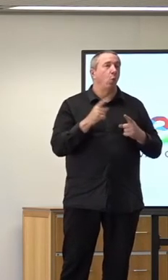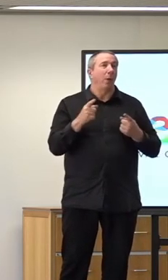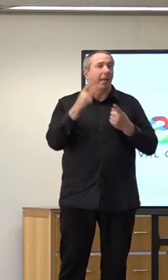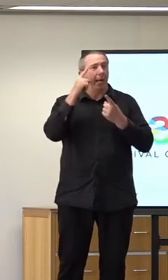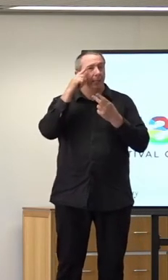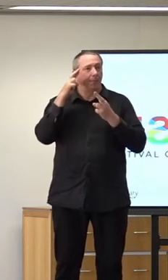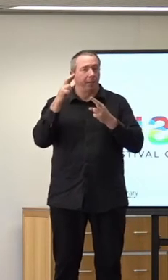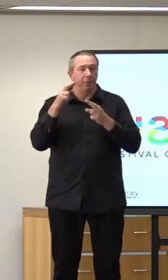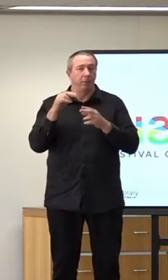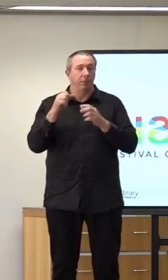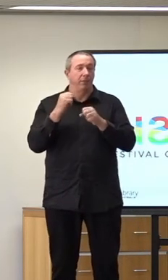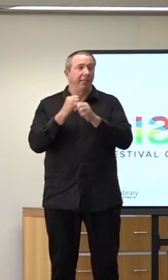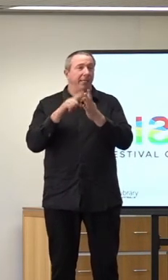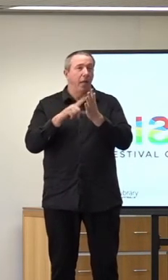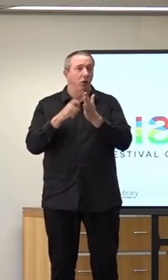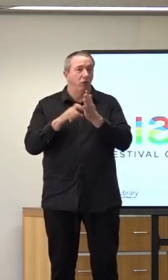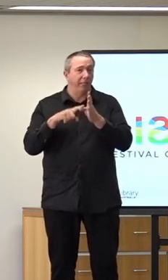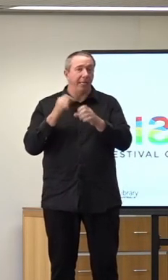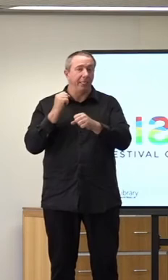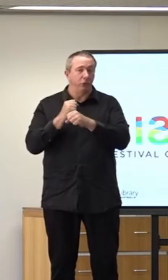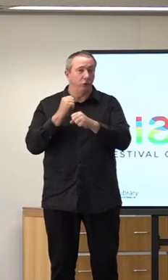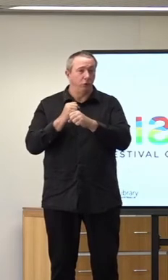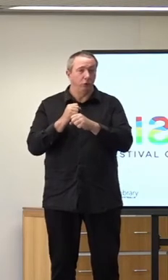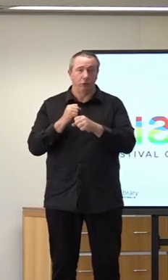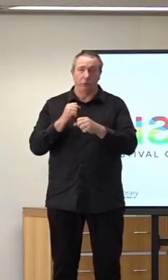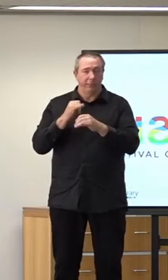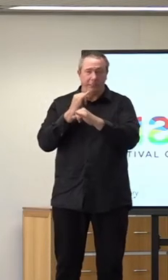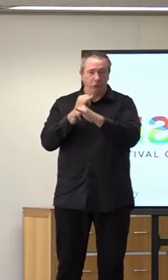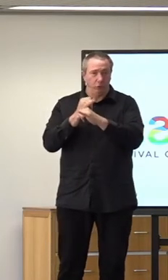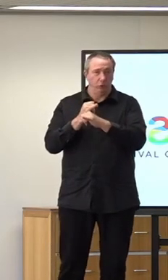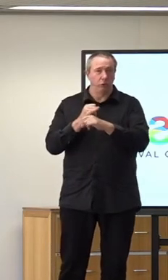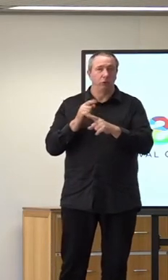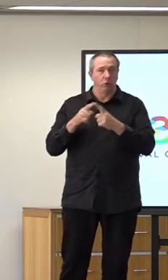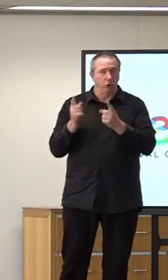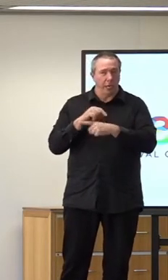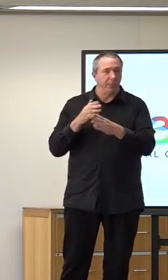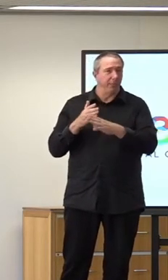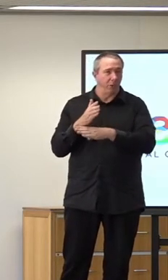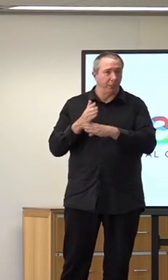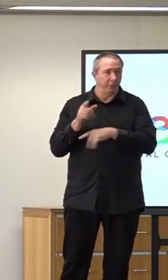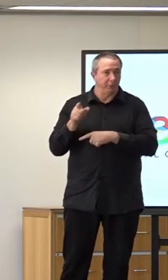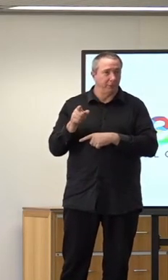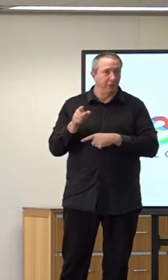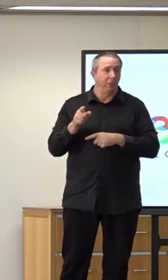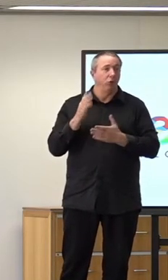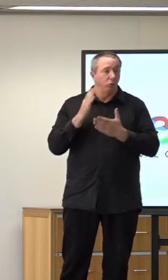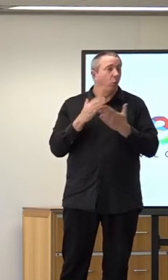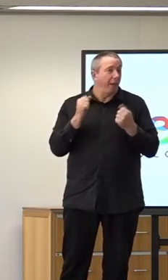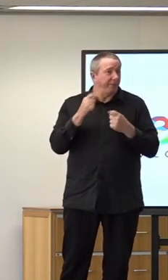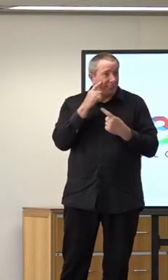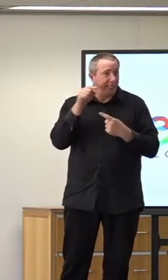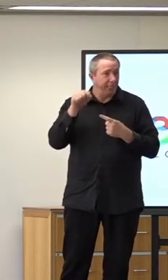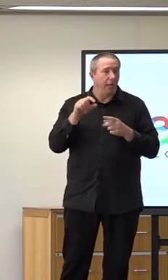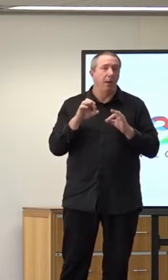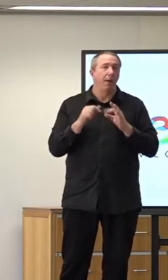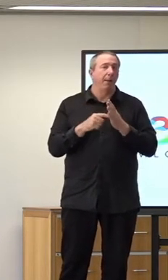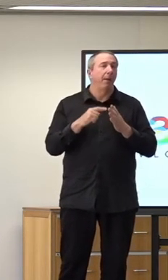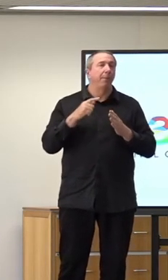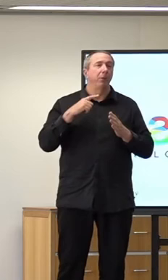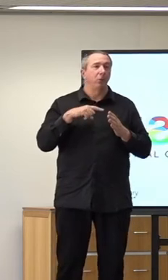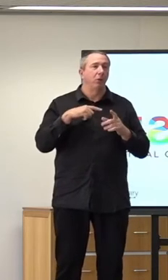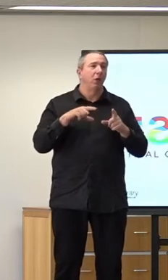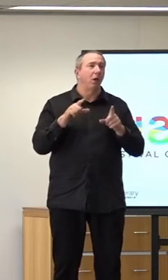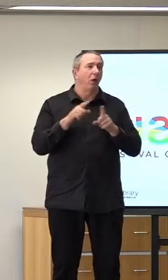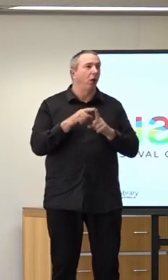and institutions to sort of cede space and change practices, and we definitely do, but I think it's because the pie has